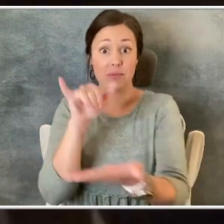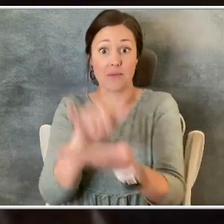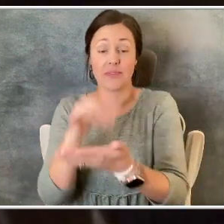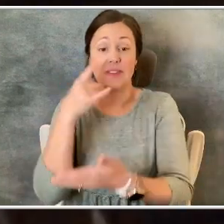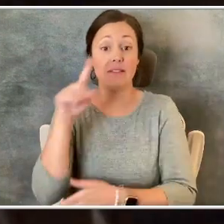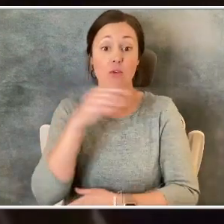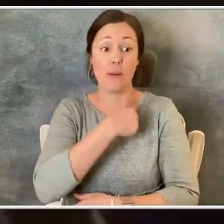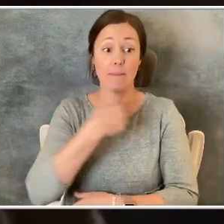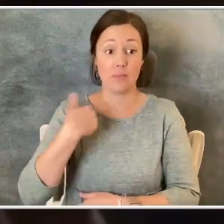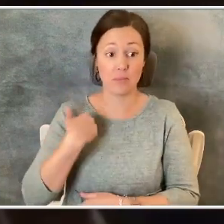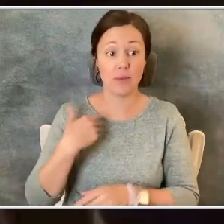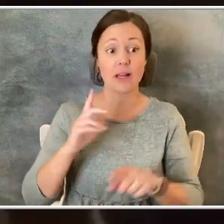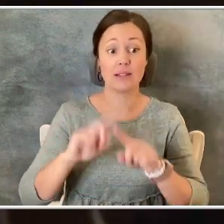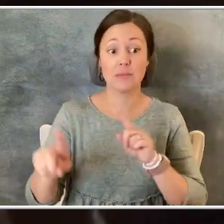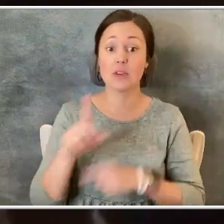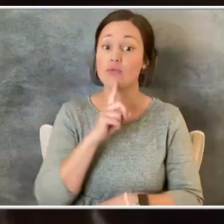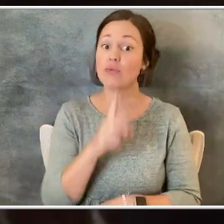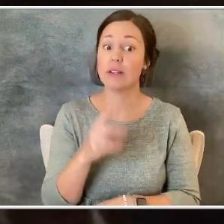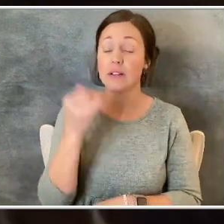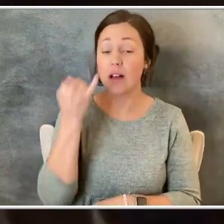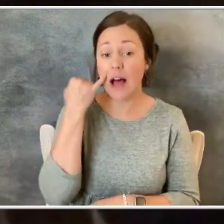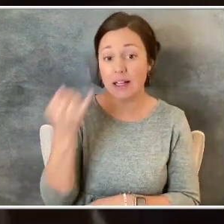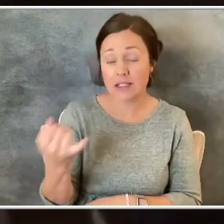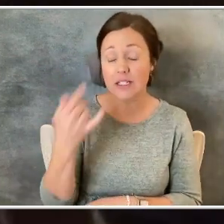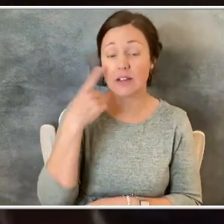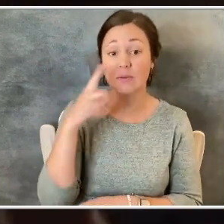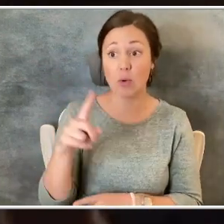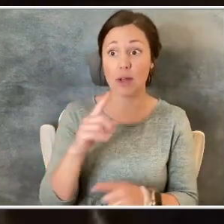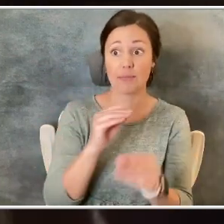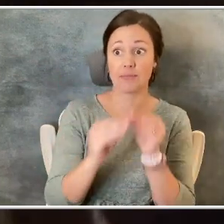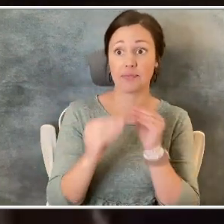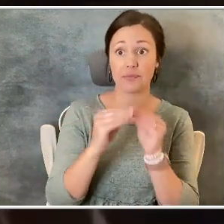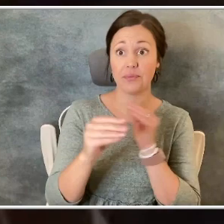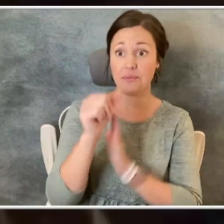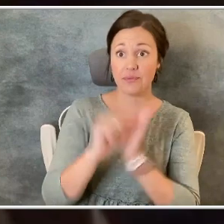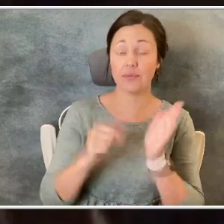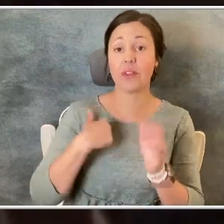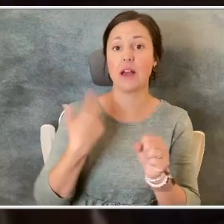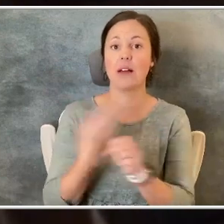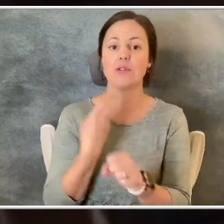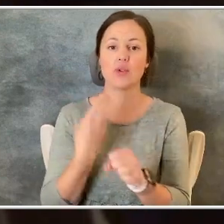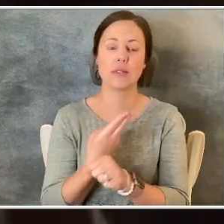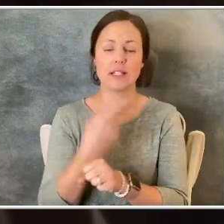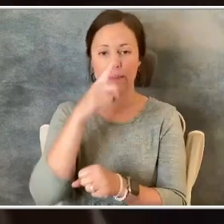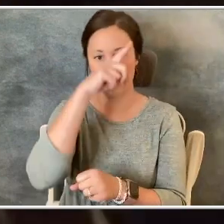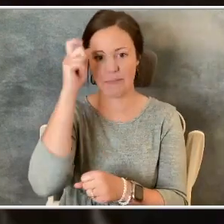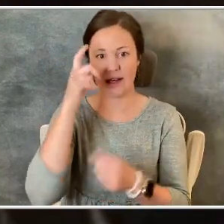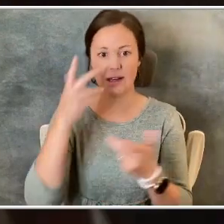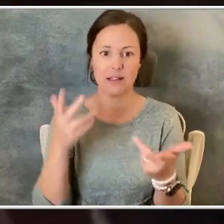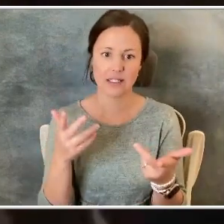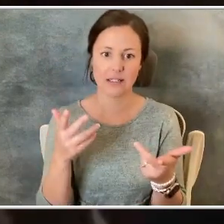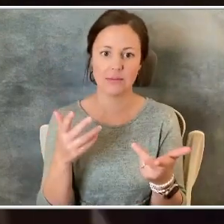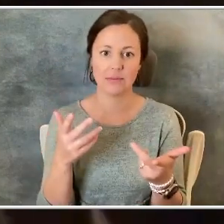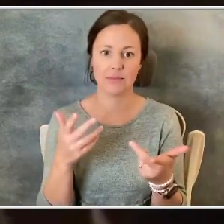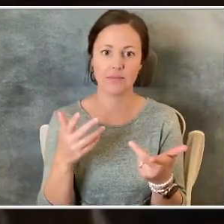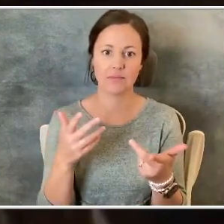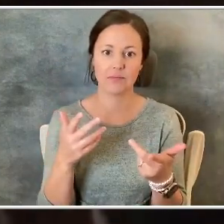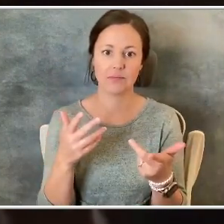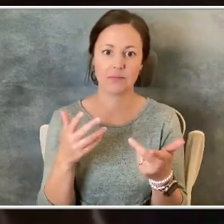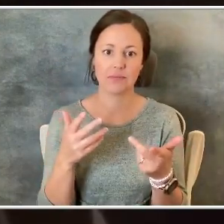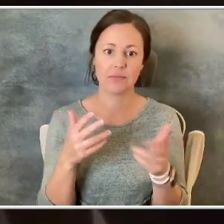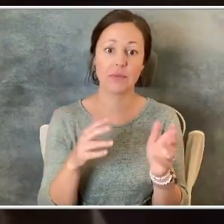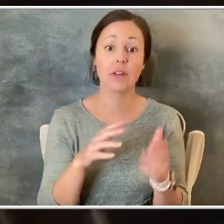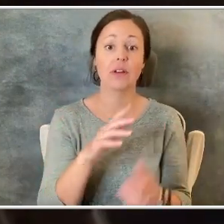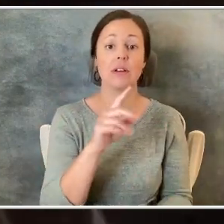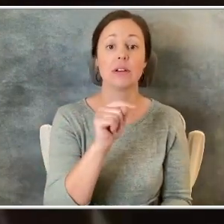But the idea for reconstruction is I've used them because as opposed to a tissue expander,